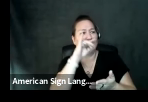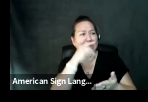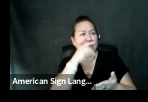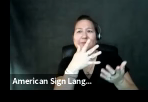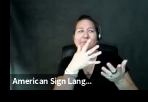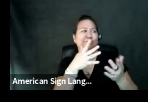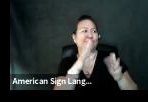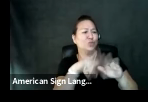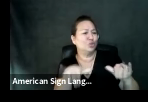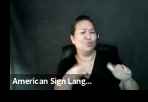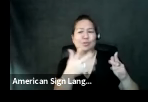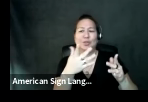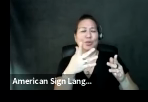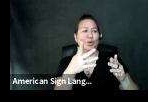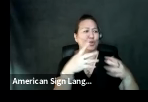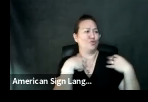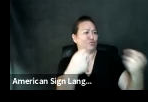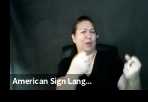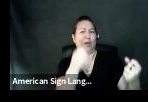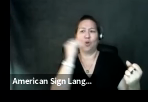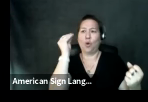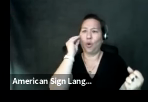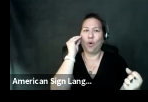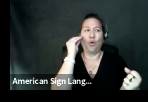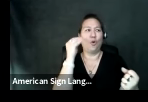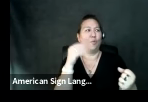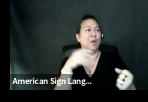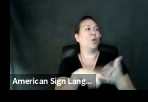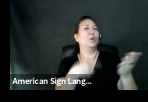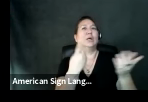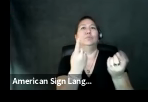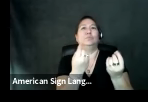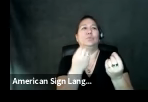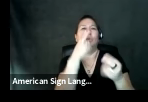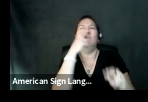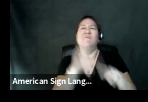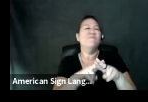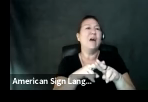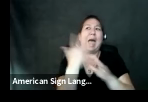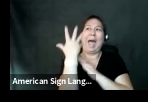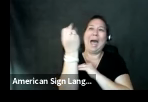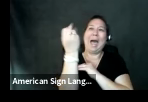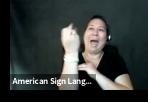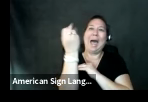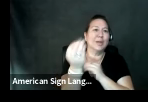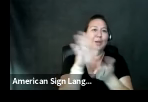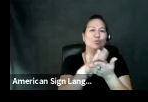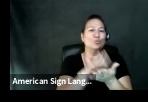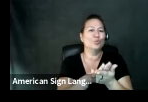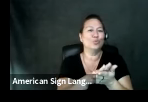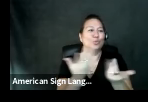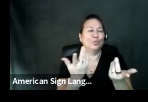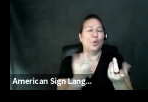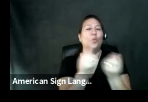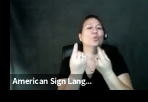their interests and other hobbies outside of school, because our whole life doesn't revolve around just school and accessing our academics. There's so